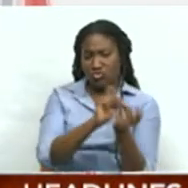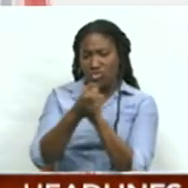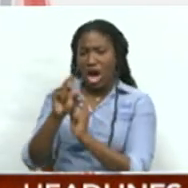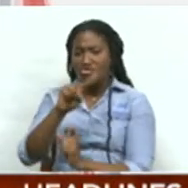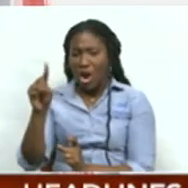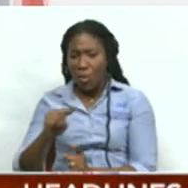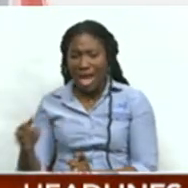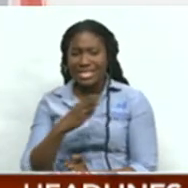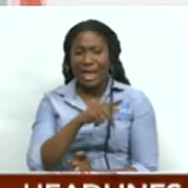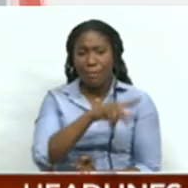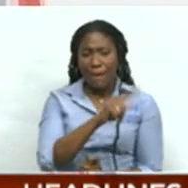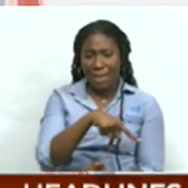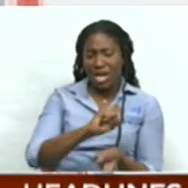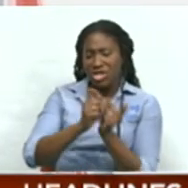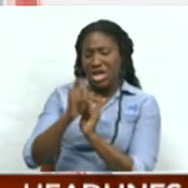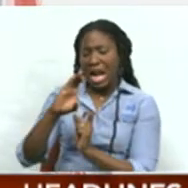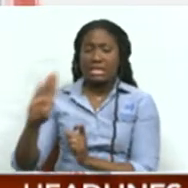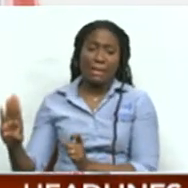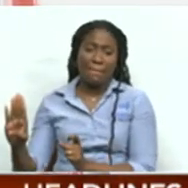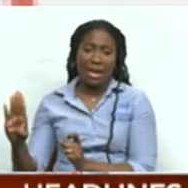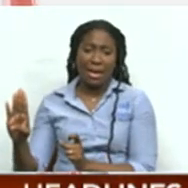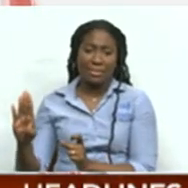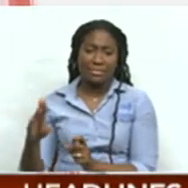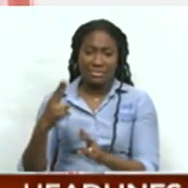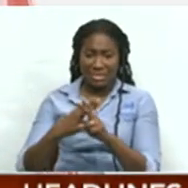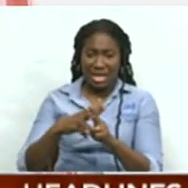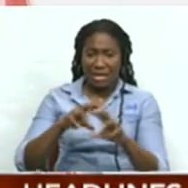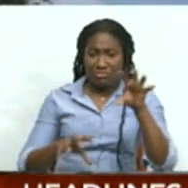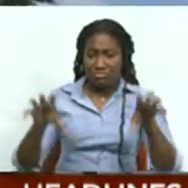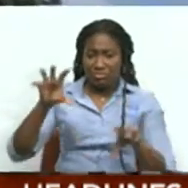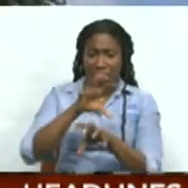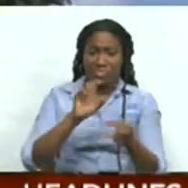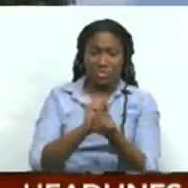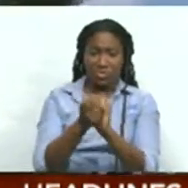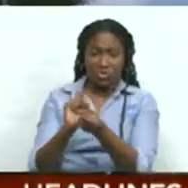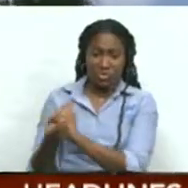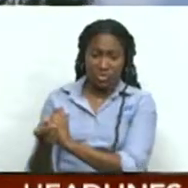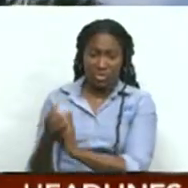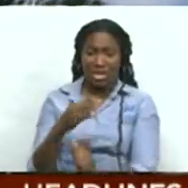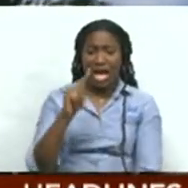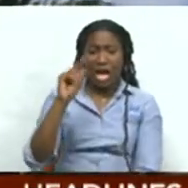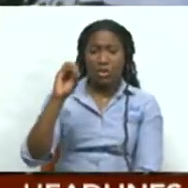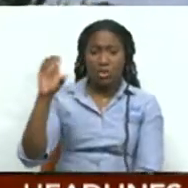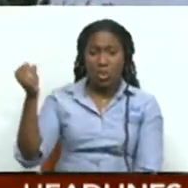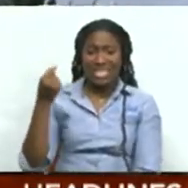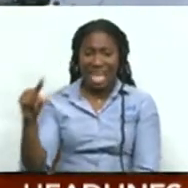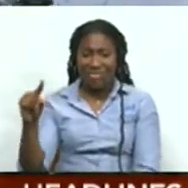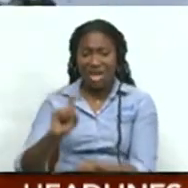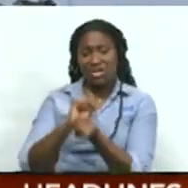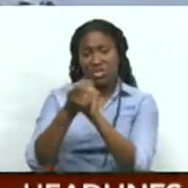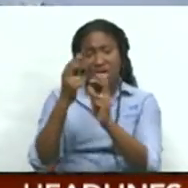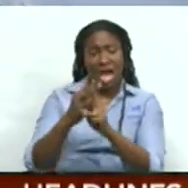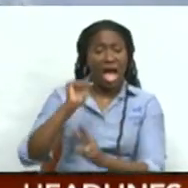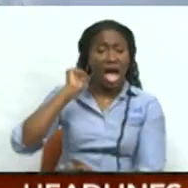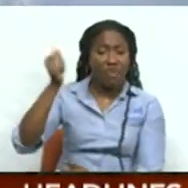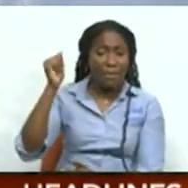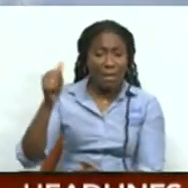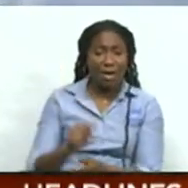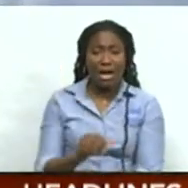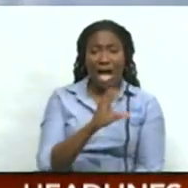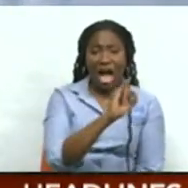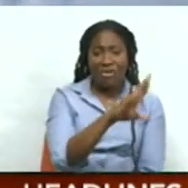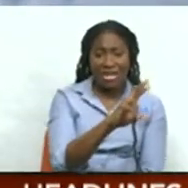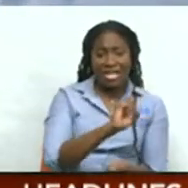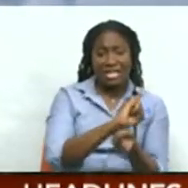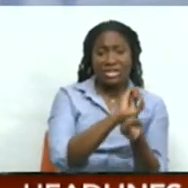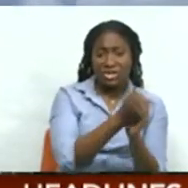to Claxton Bay. It also proposes transferring polling divisions from Toko Sangre Grande to Arima, Karani Central to Tabakit,